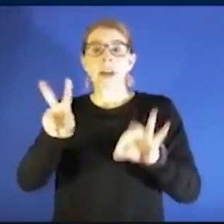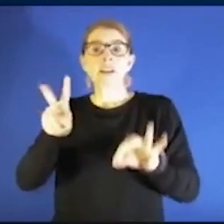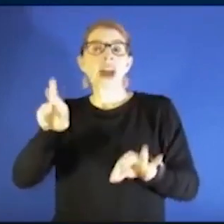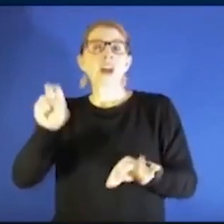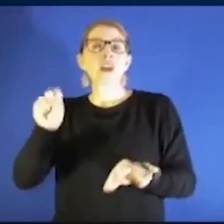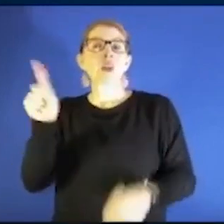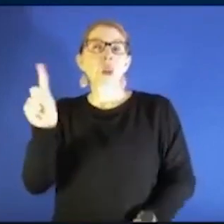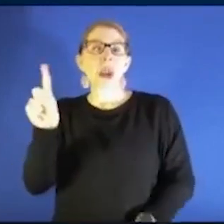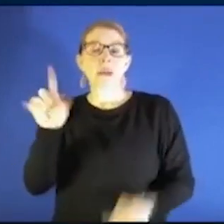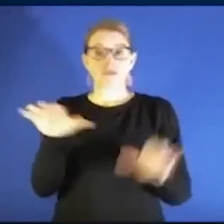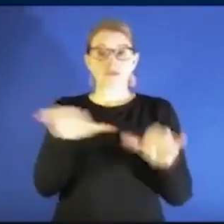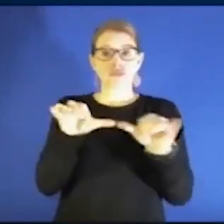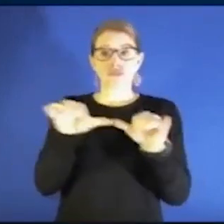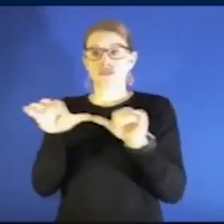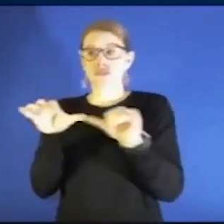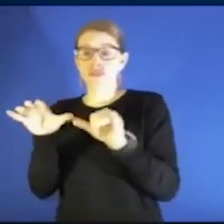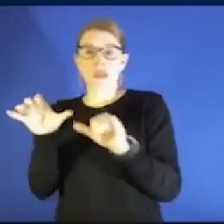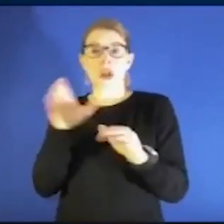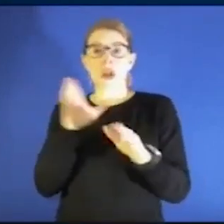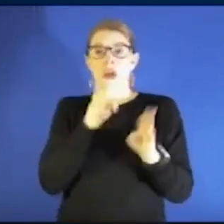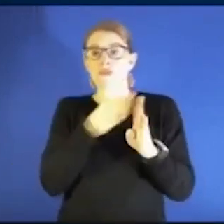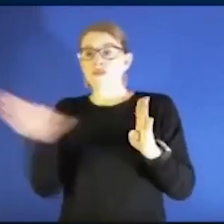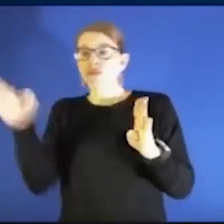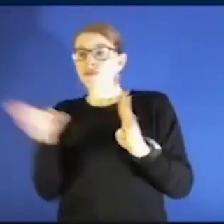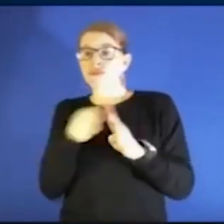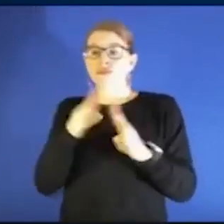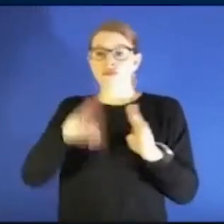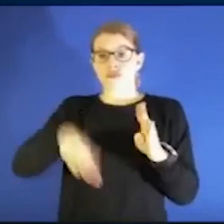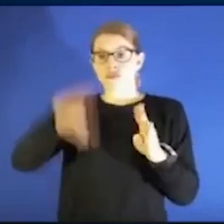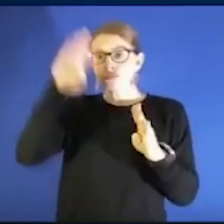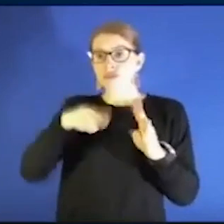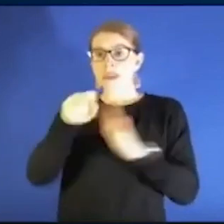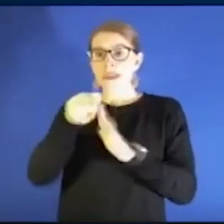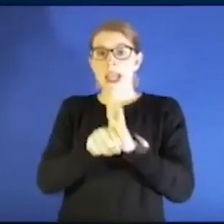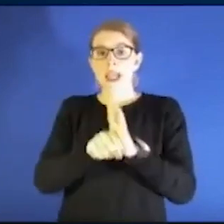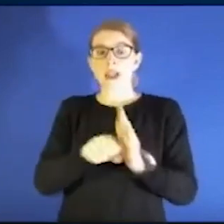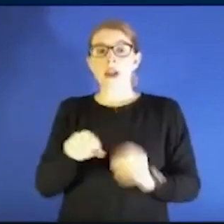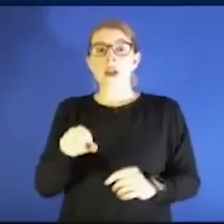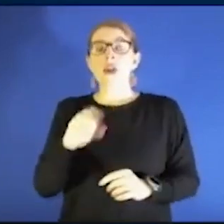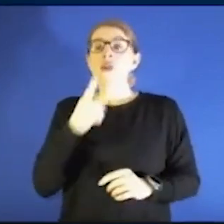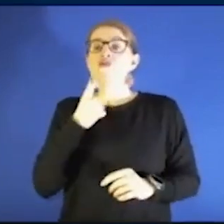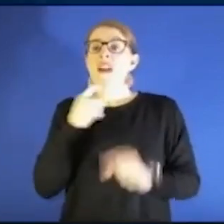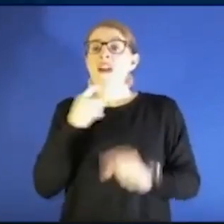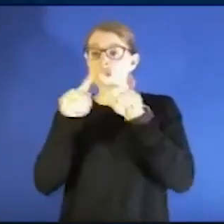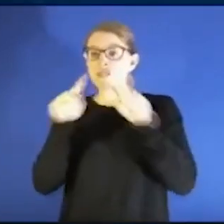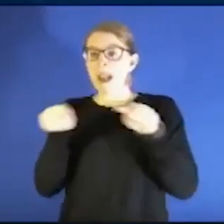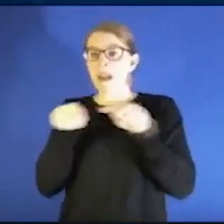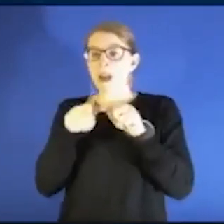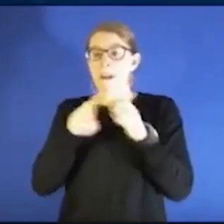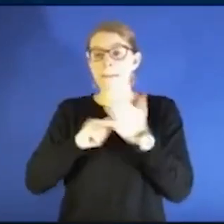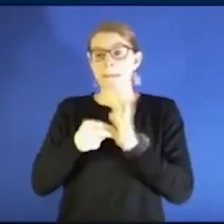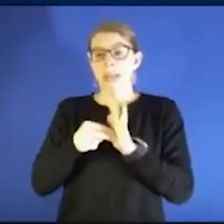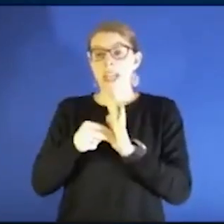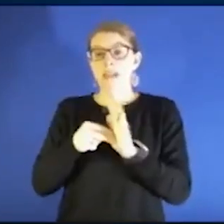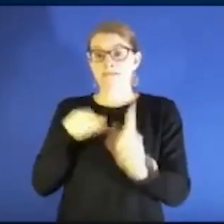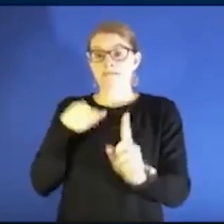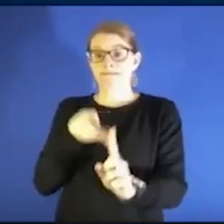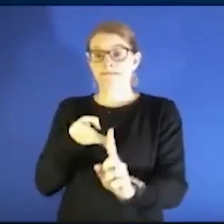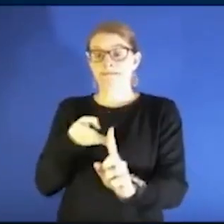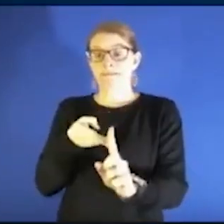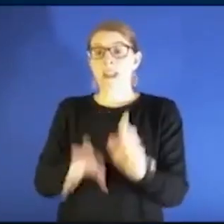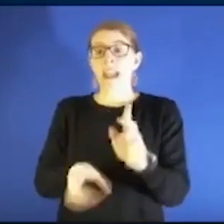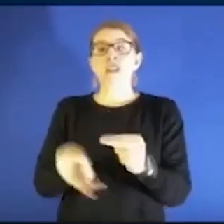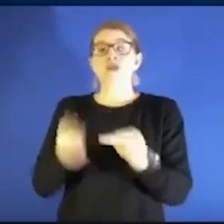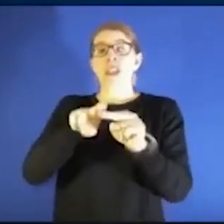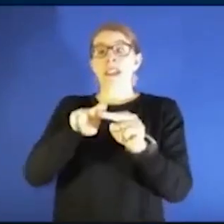measuring it throughout the state. On the map on the left, what you're looking at, if you see a red triangle, that means that the presence of virus is increasing.